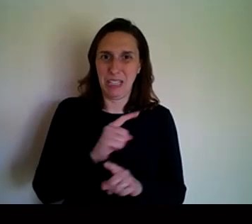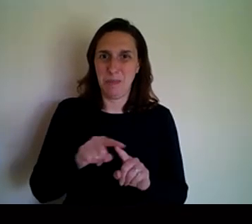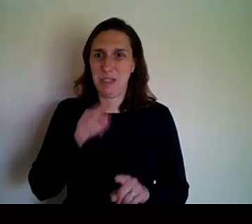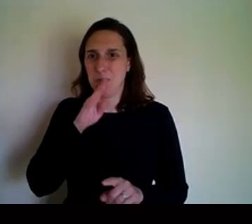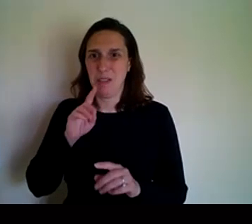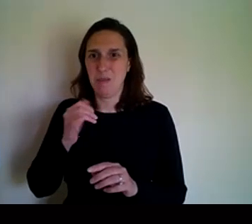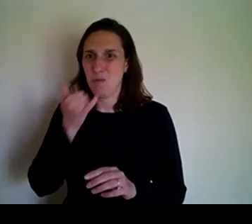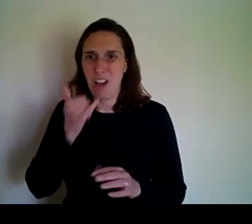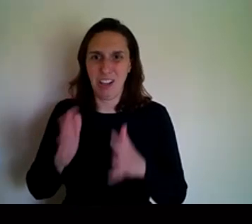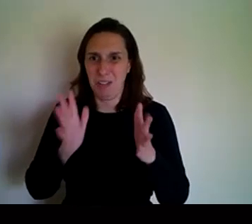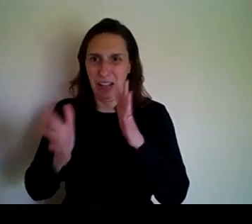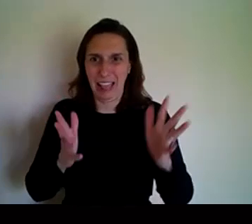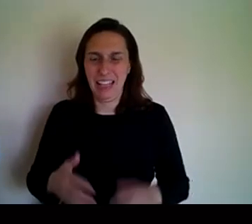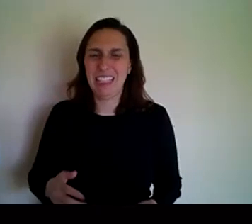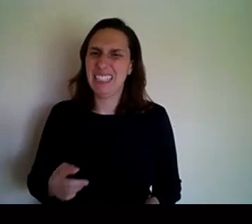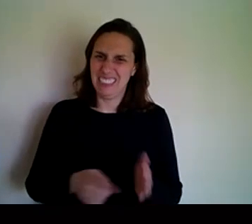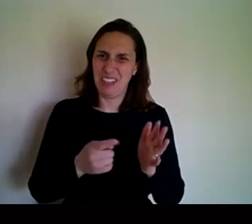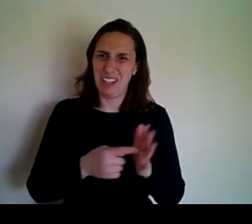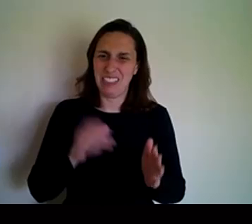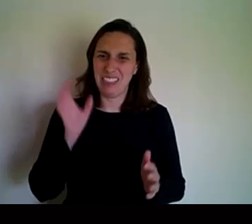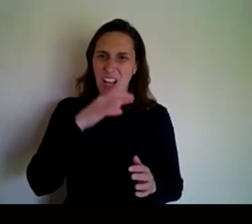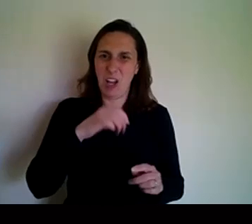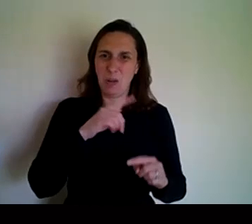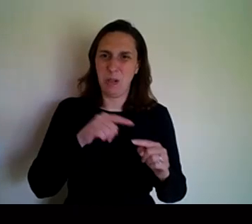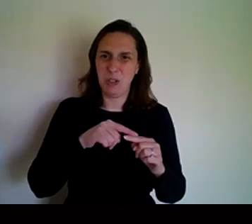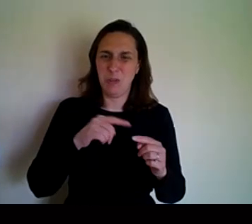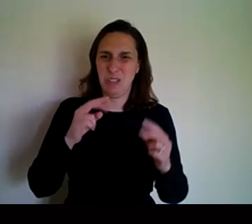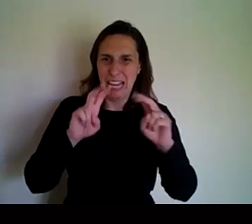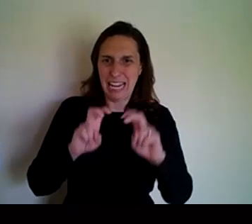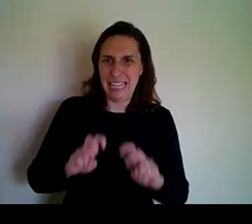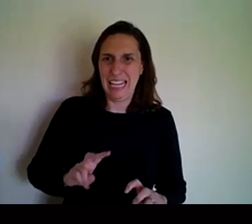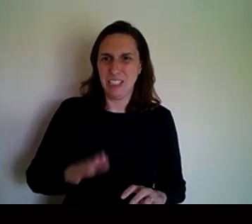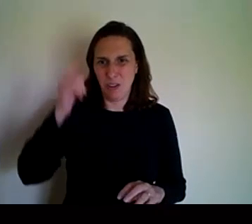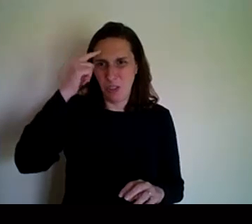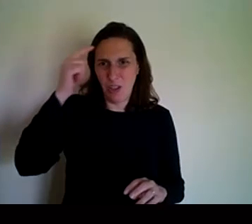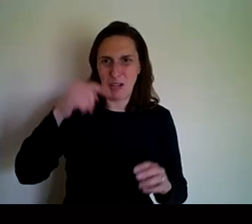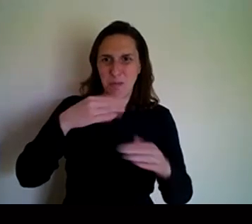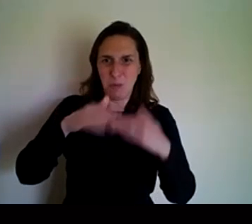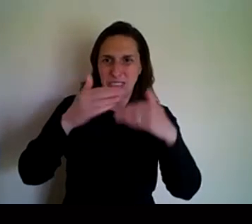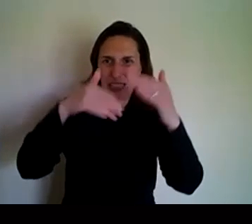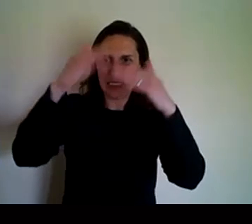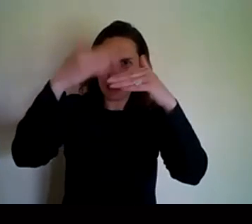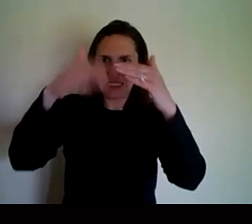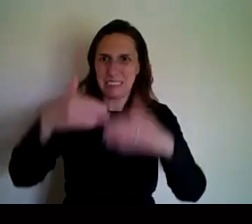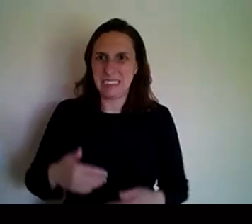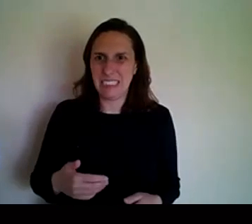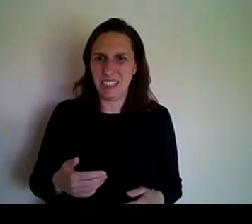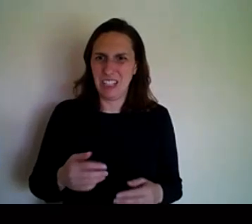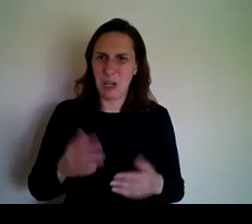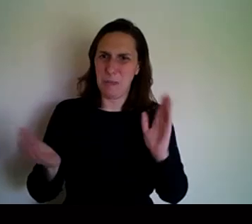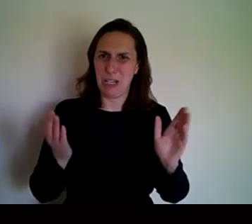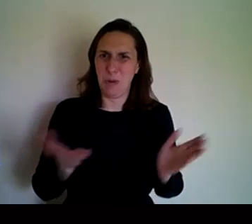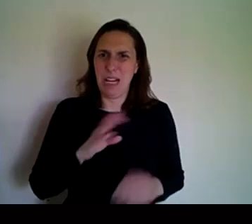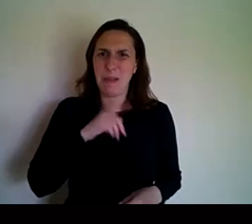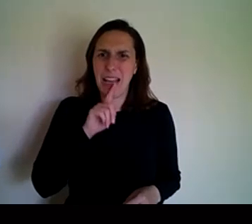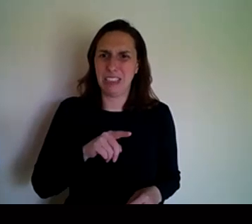It's funny when you analyze your thought process of what you're writing versus what you're saying. Oh, I have my a out front here.